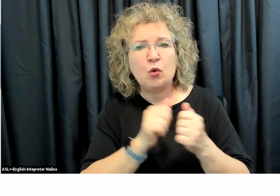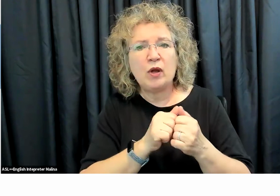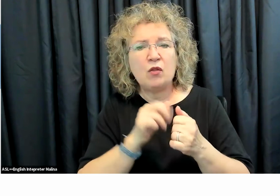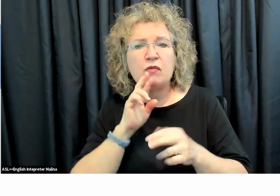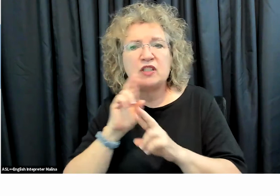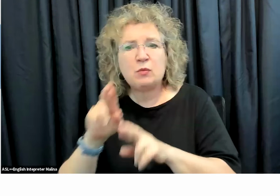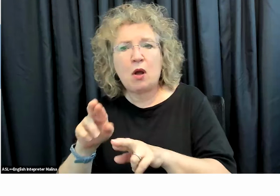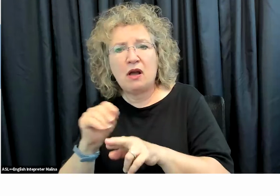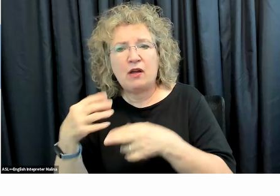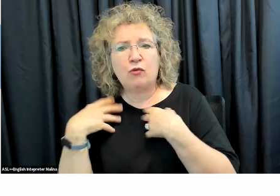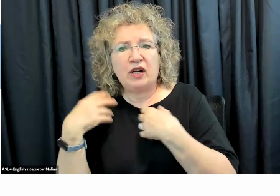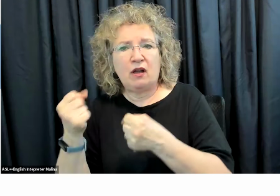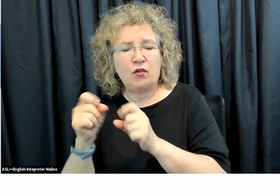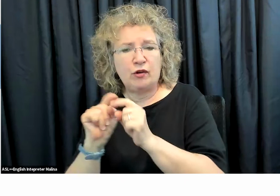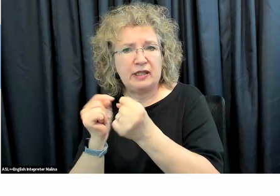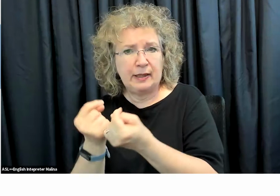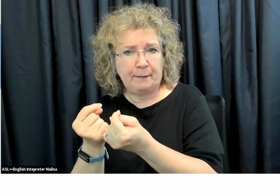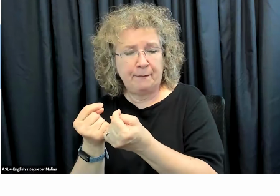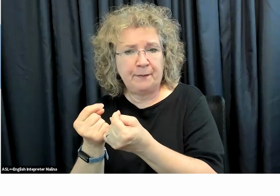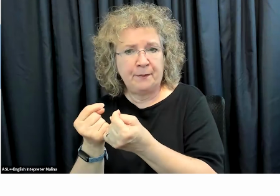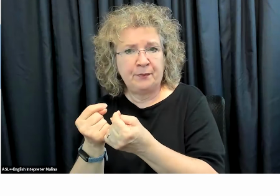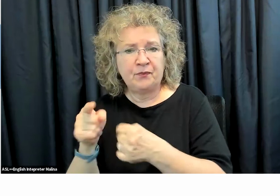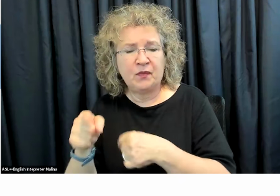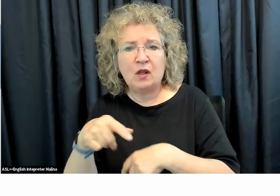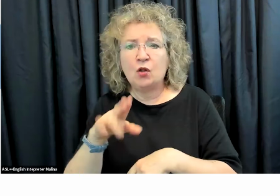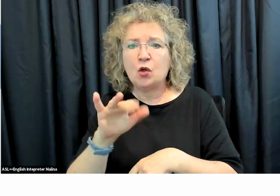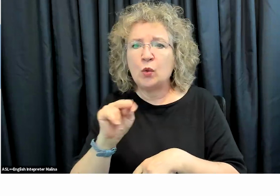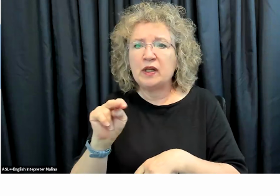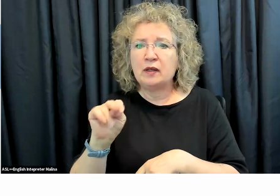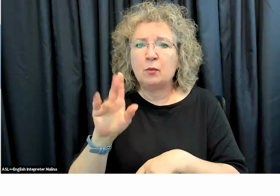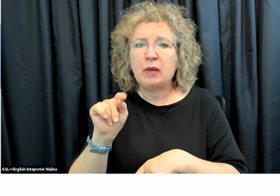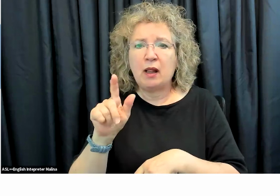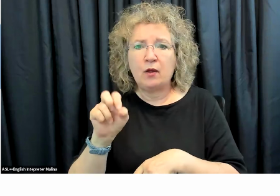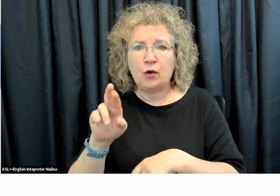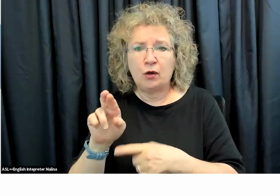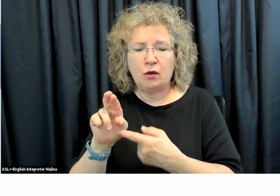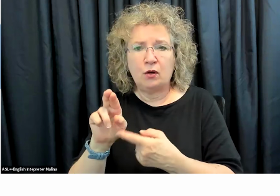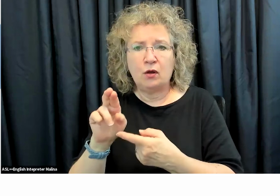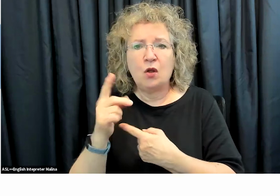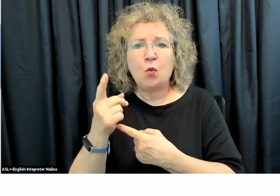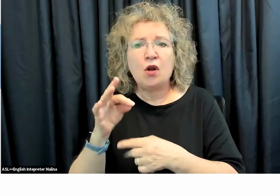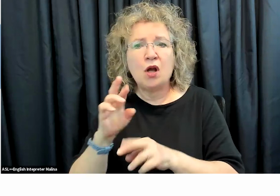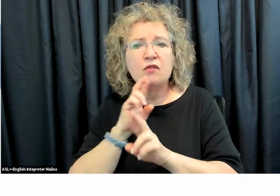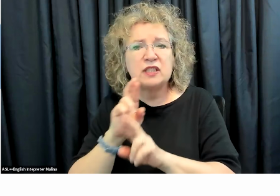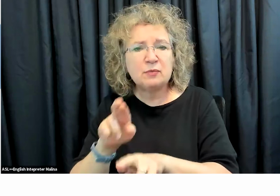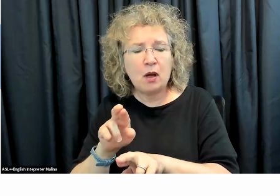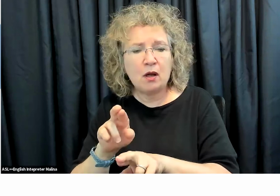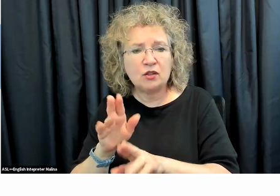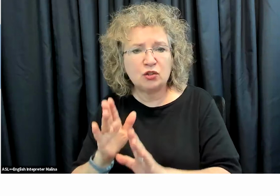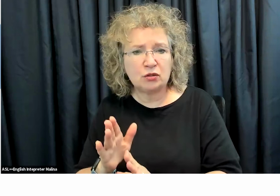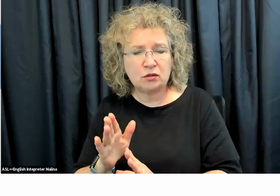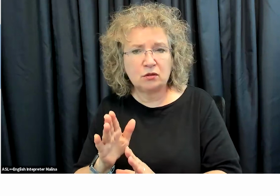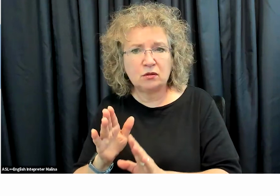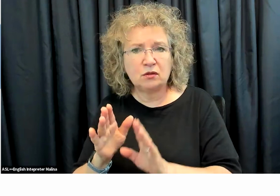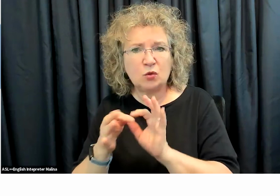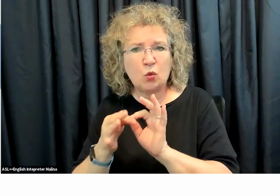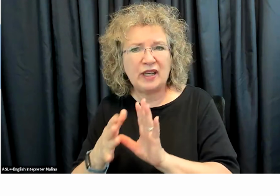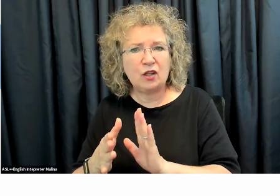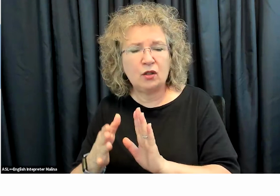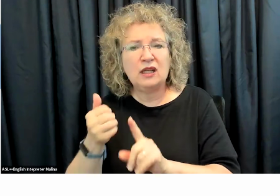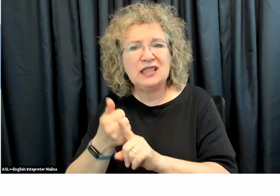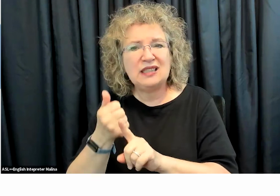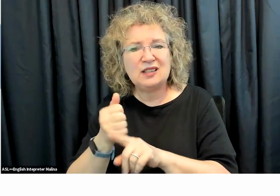and recovery teams. Quinn Butler is our one of our response coordinators, and he does